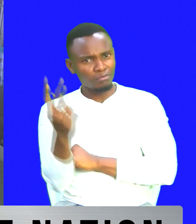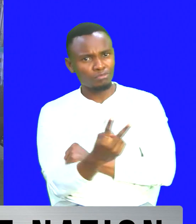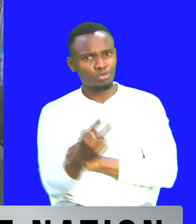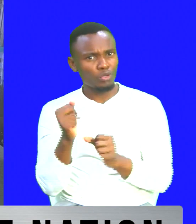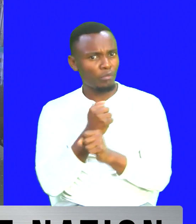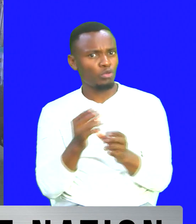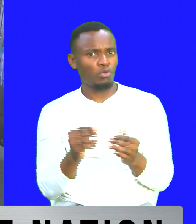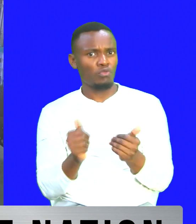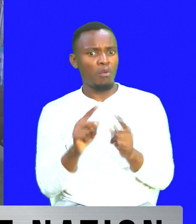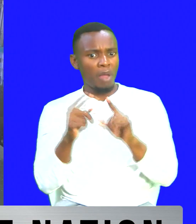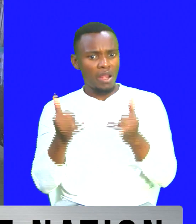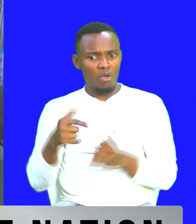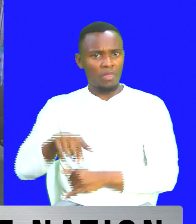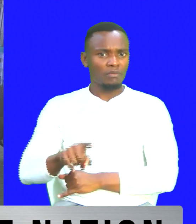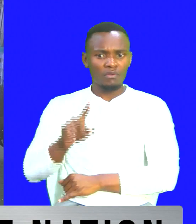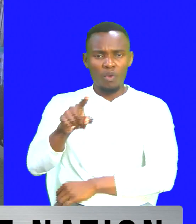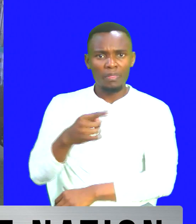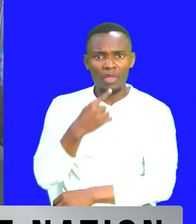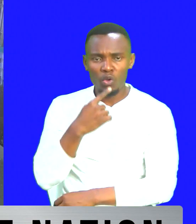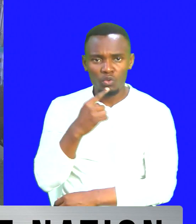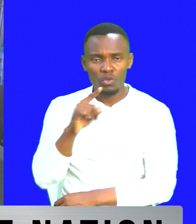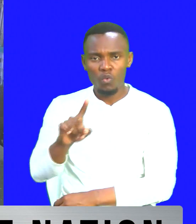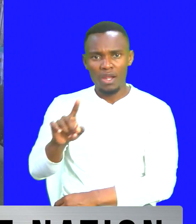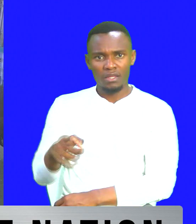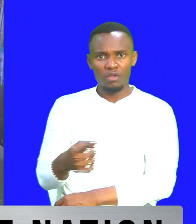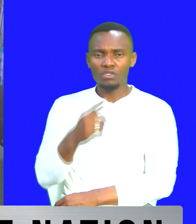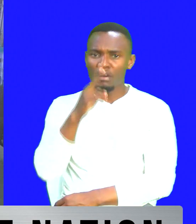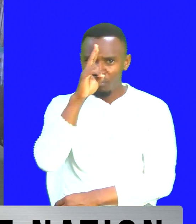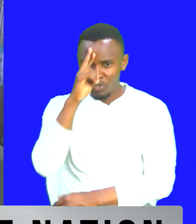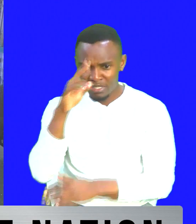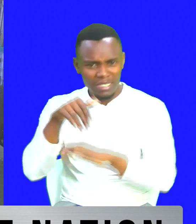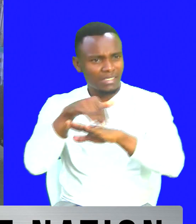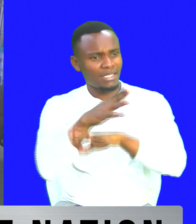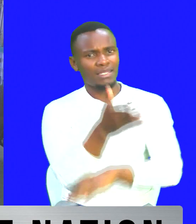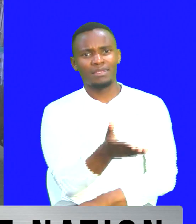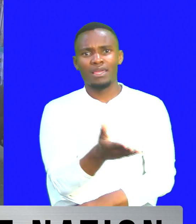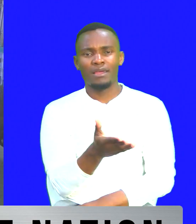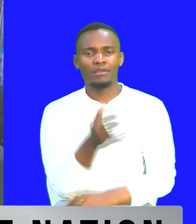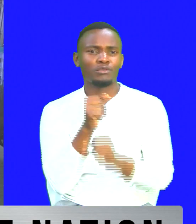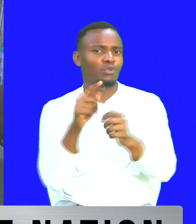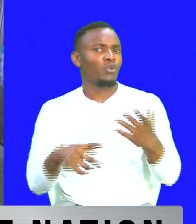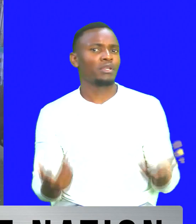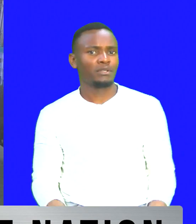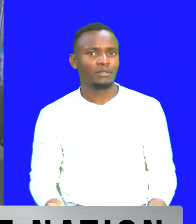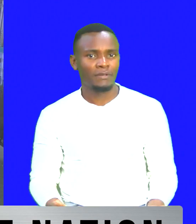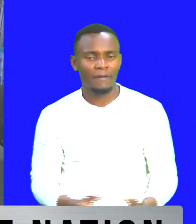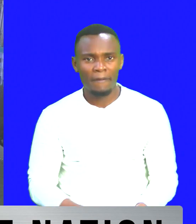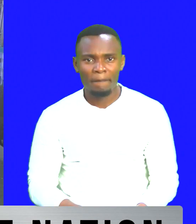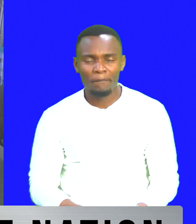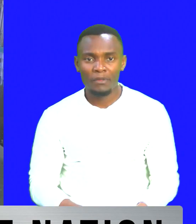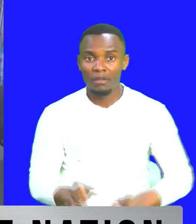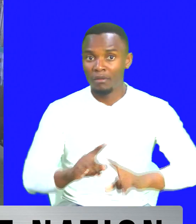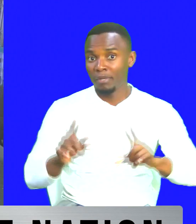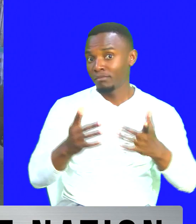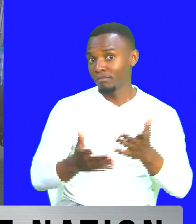troops. 1,000. Watoto wa wenyewe. Warudi wakiwa nini? No, but actually someone would tell you that the